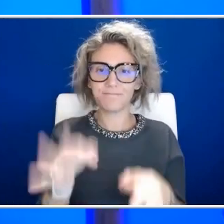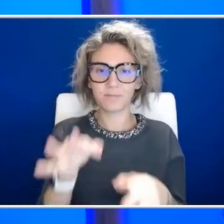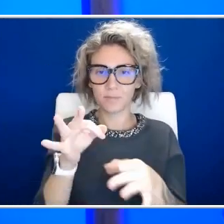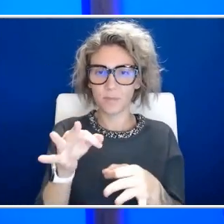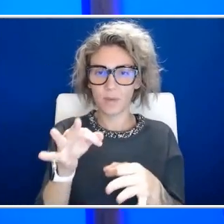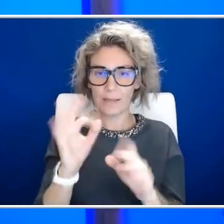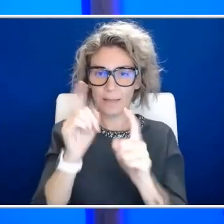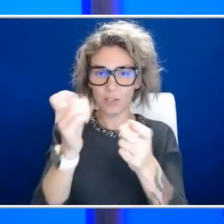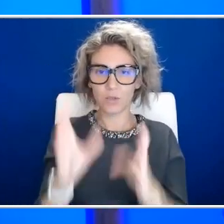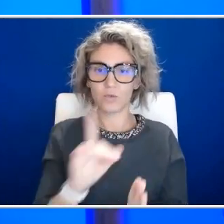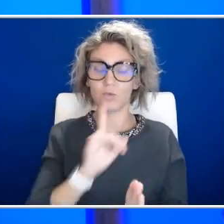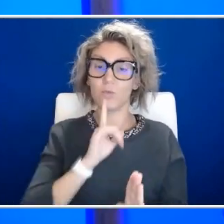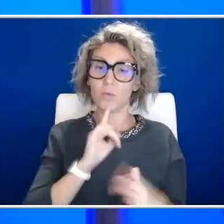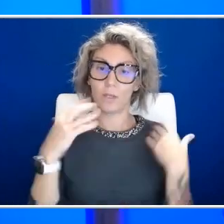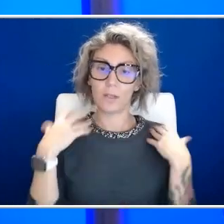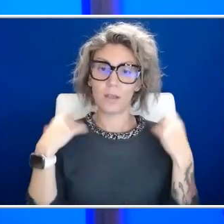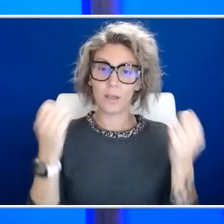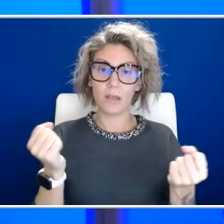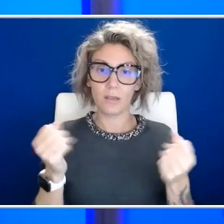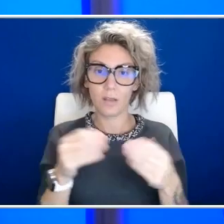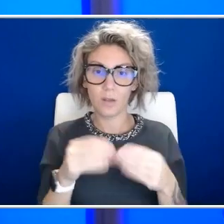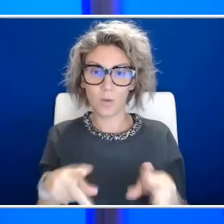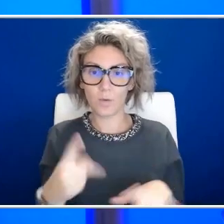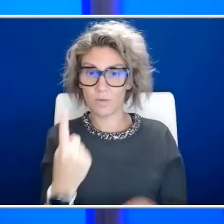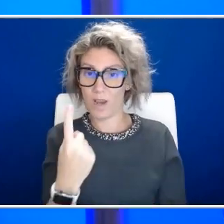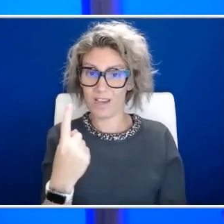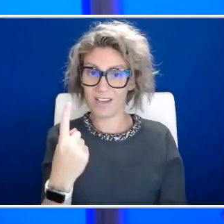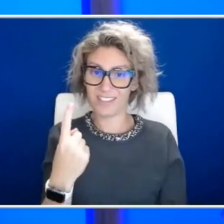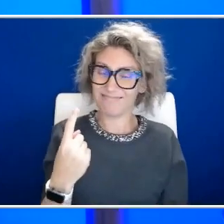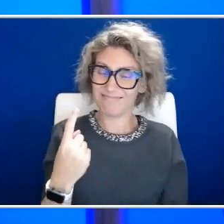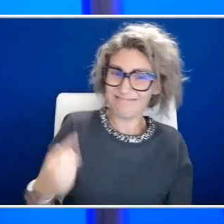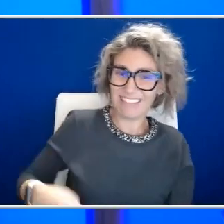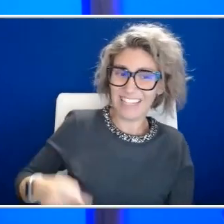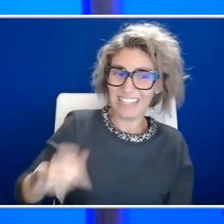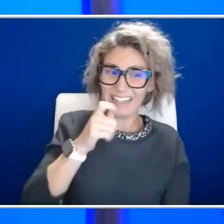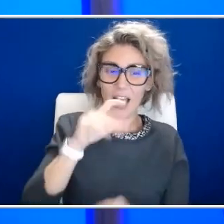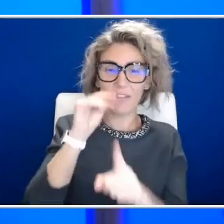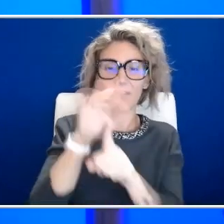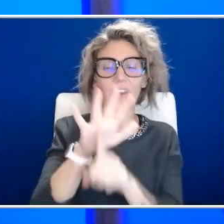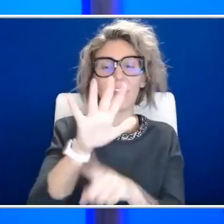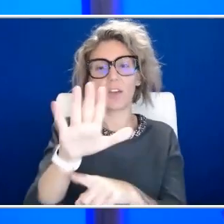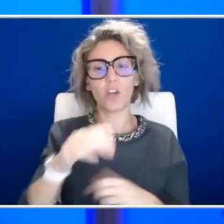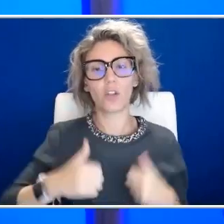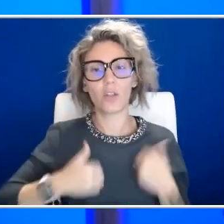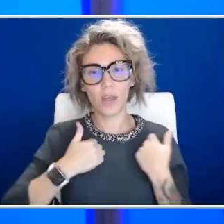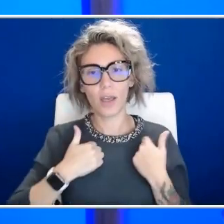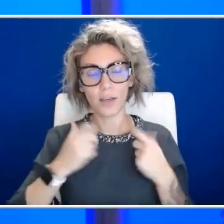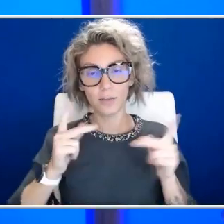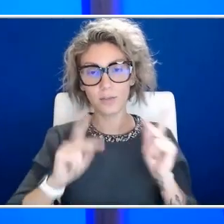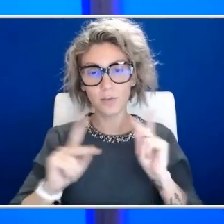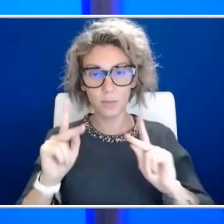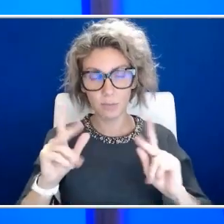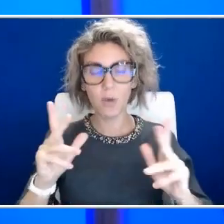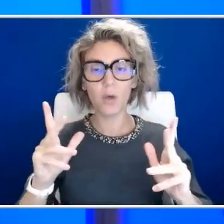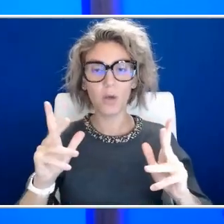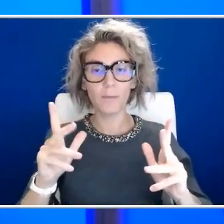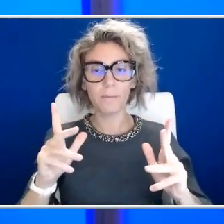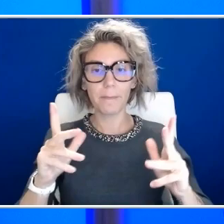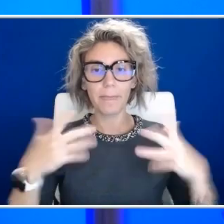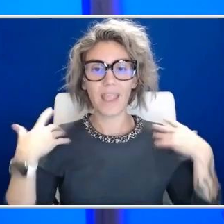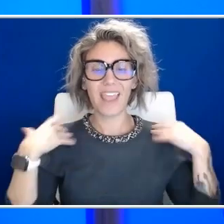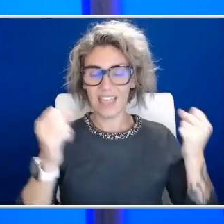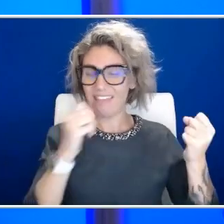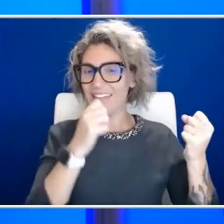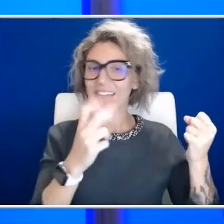healthy, where losing 1 kidney is not going to affect their life. So people who are healthy, non-smoker,